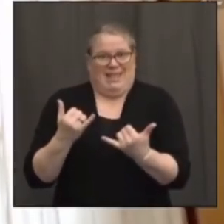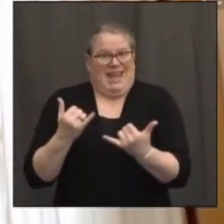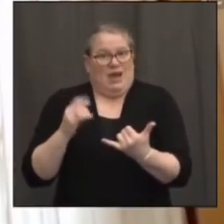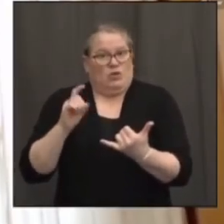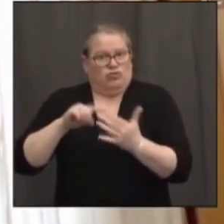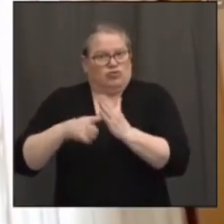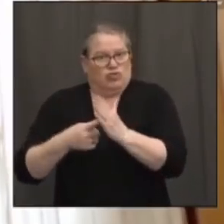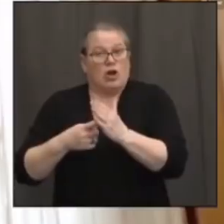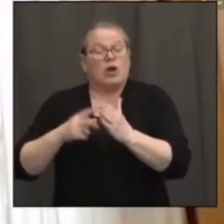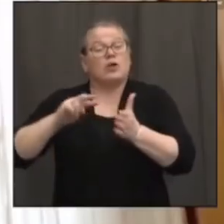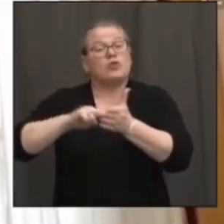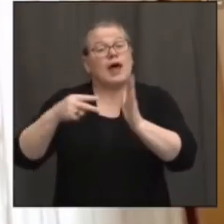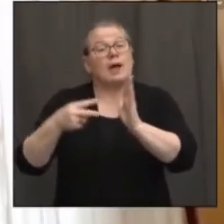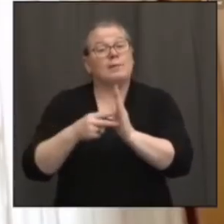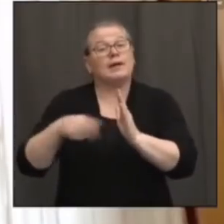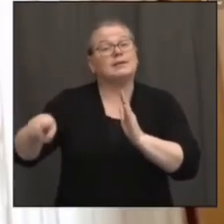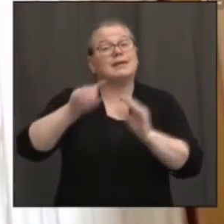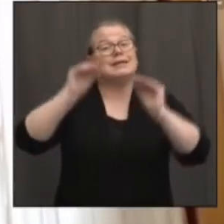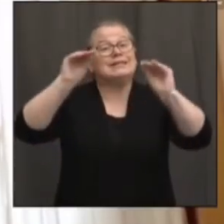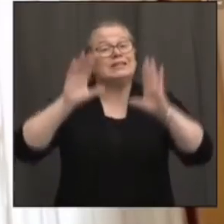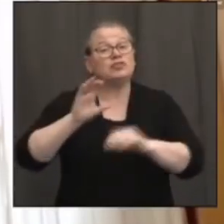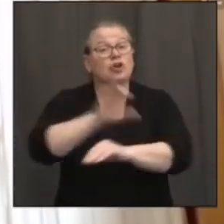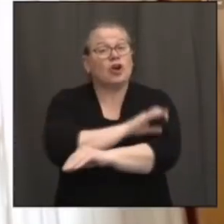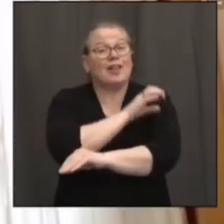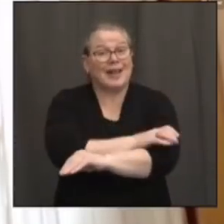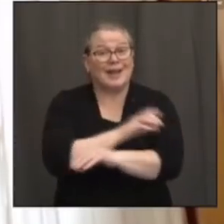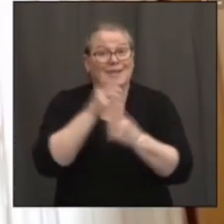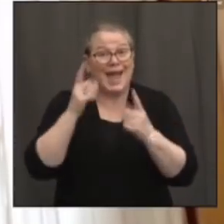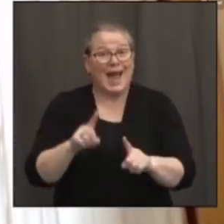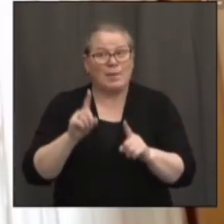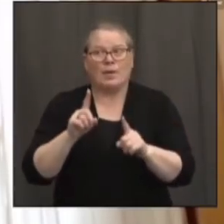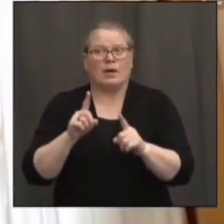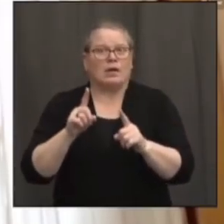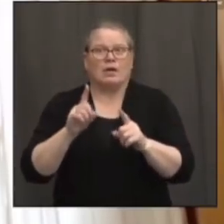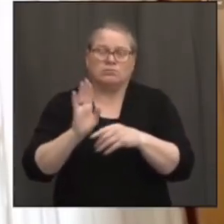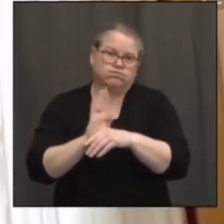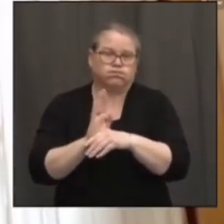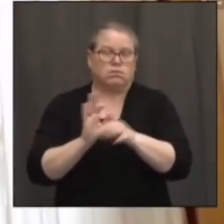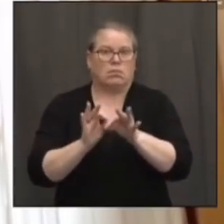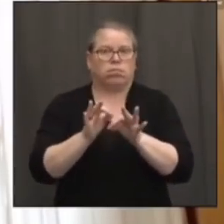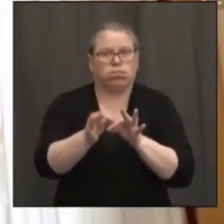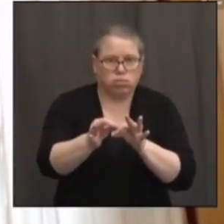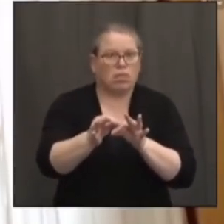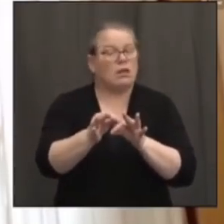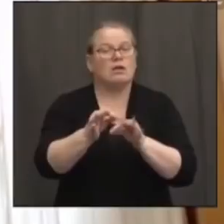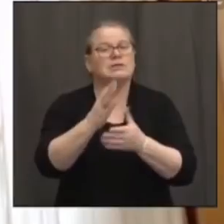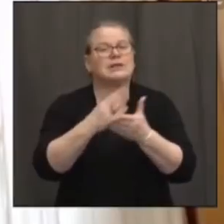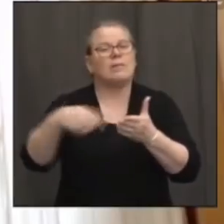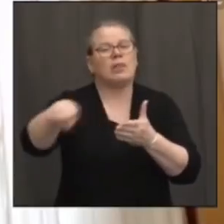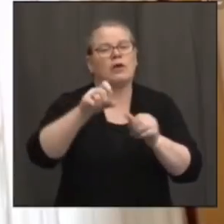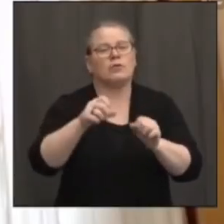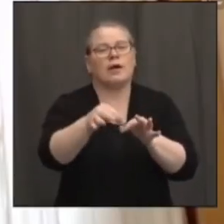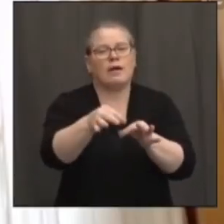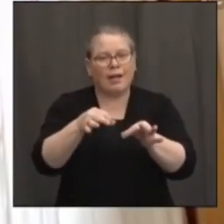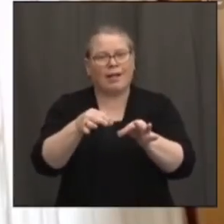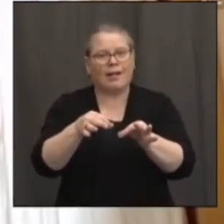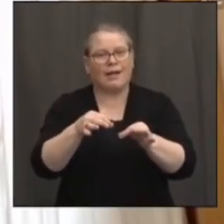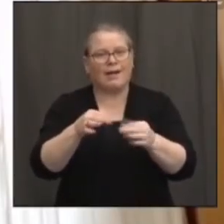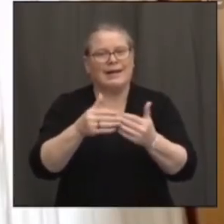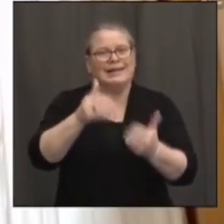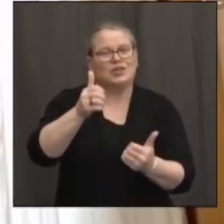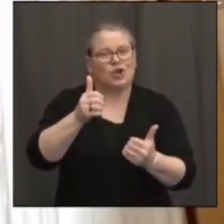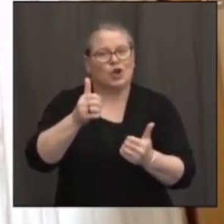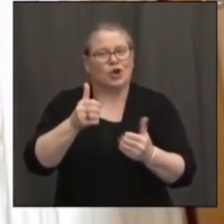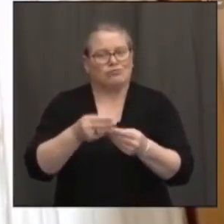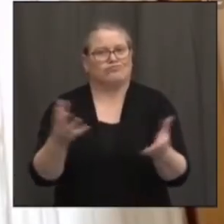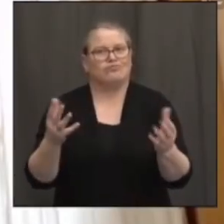those educator clinics that may have had to be pushed further out into later in the month, be able to bring some of those in even sooner and provide a lot of